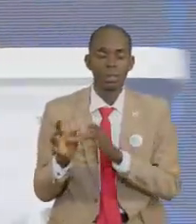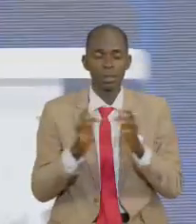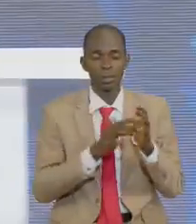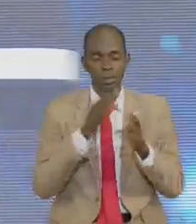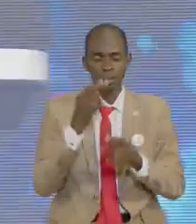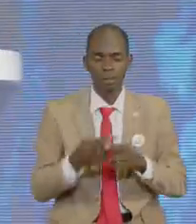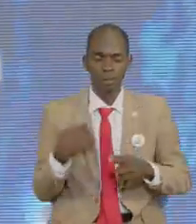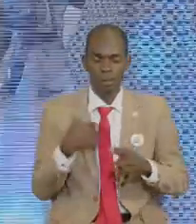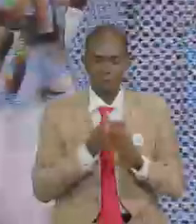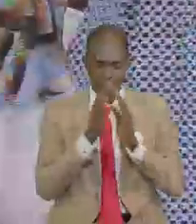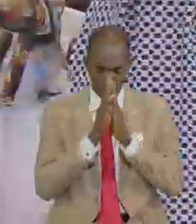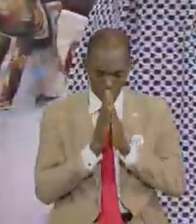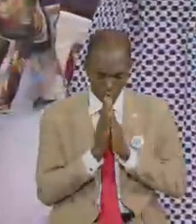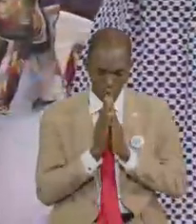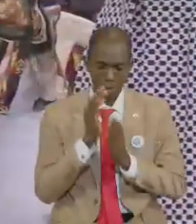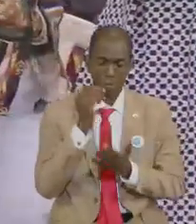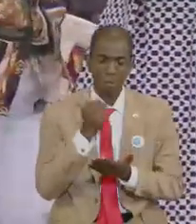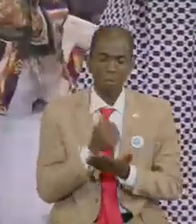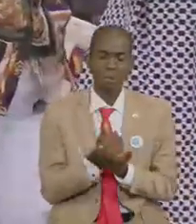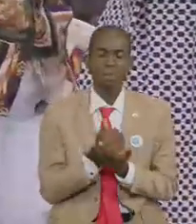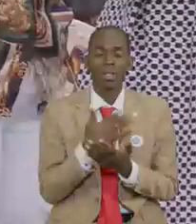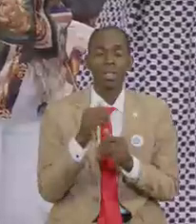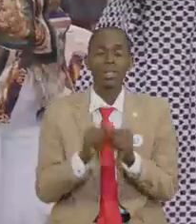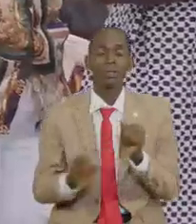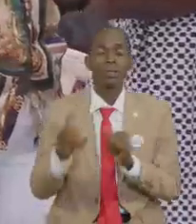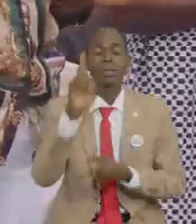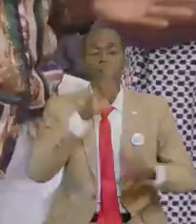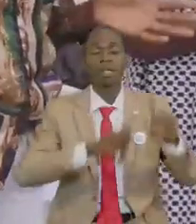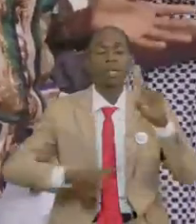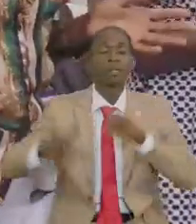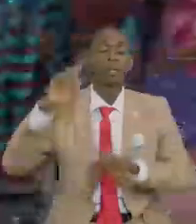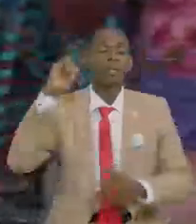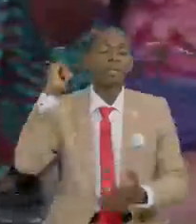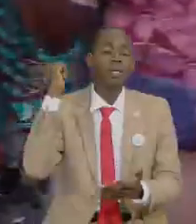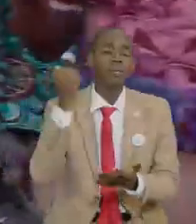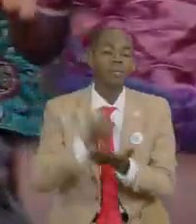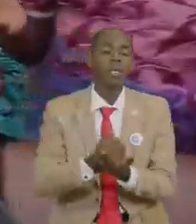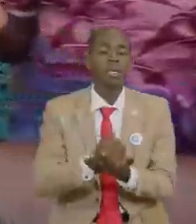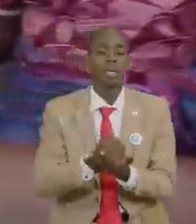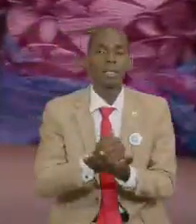we pray. And everybody shout amen.